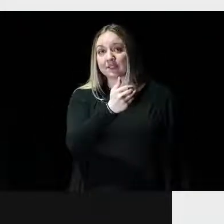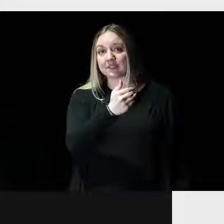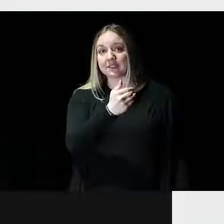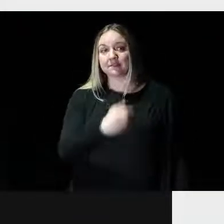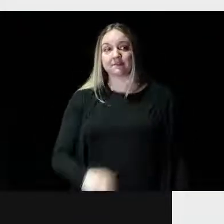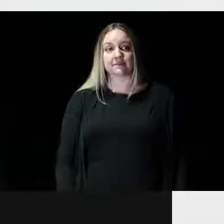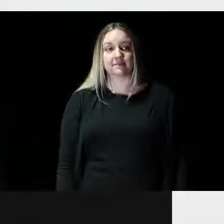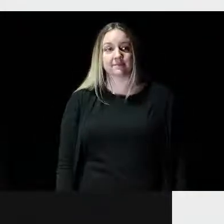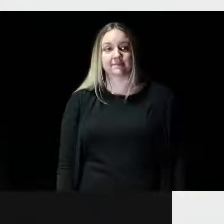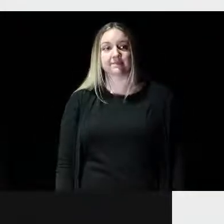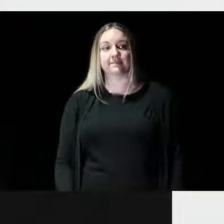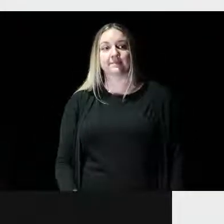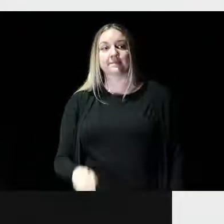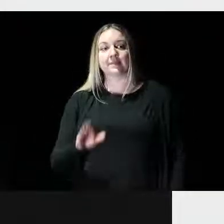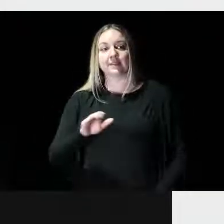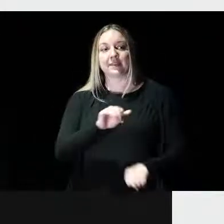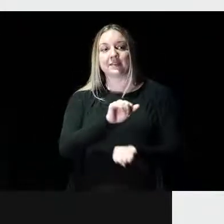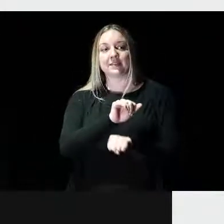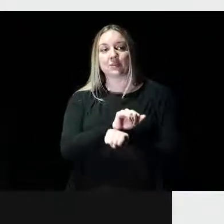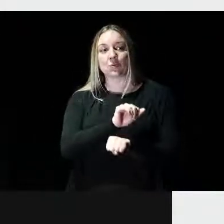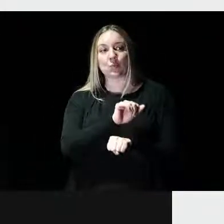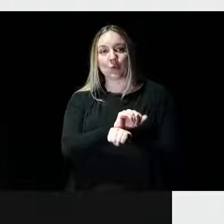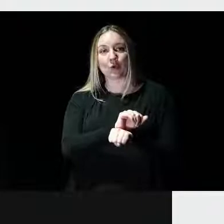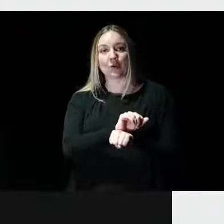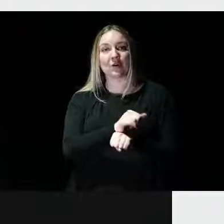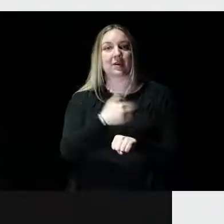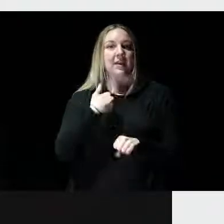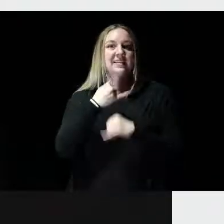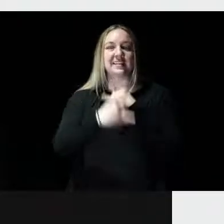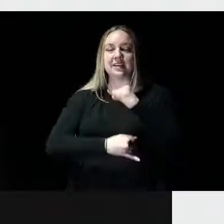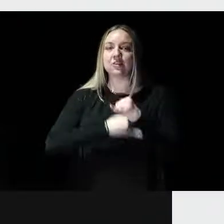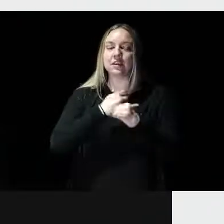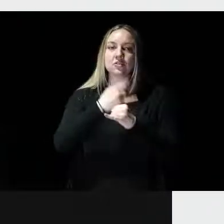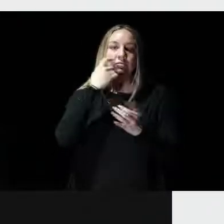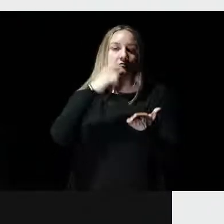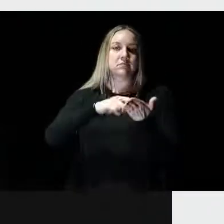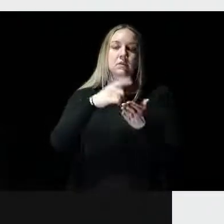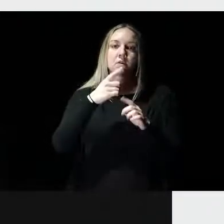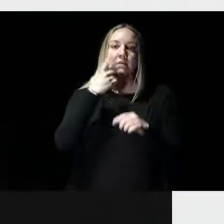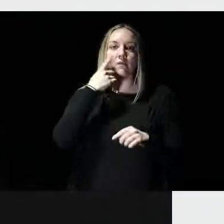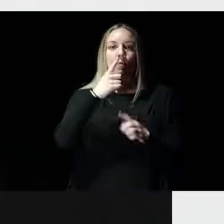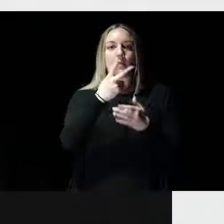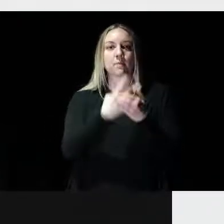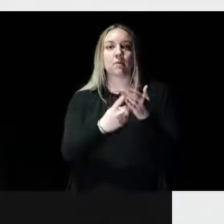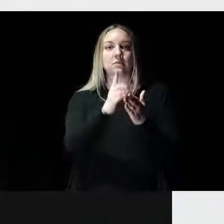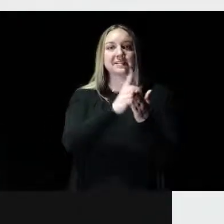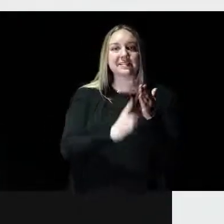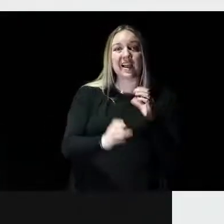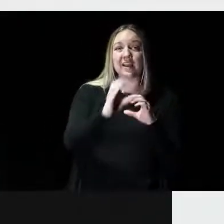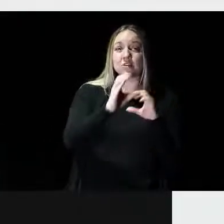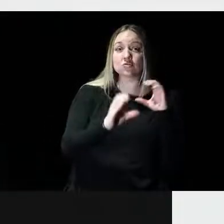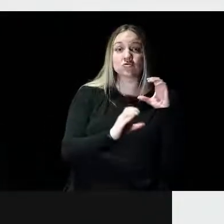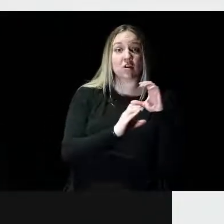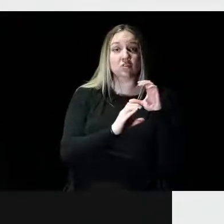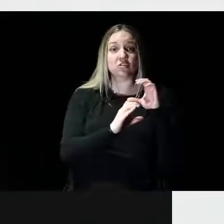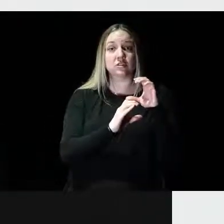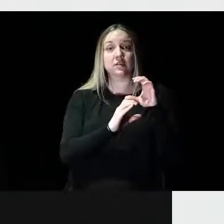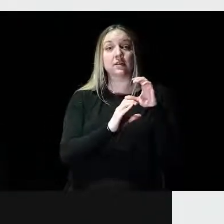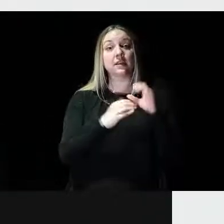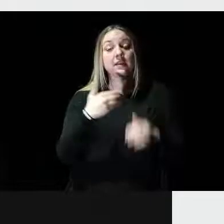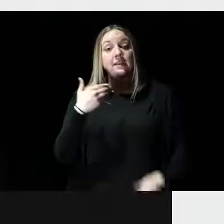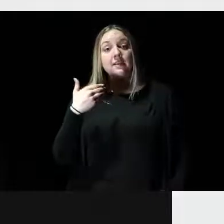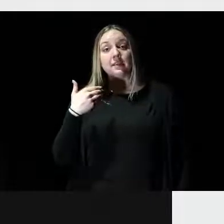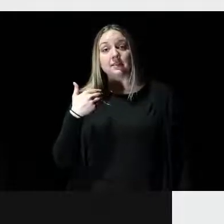Michael Maltzan's work has gained international acclaim for innovation in both design and construction. It has been recognized with 5